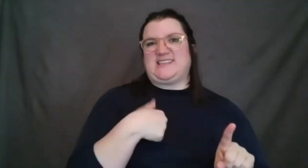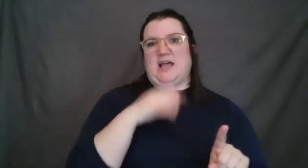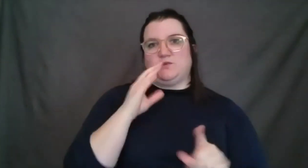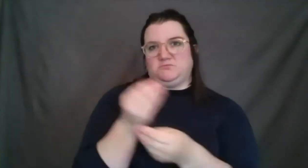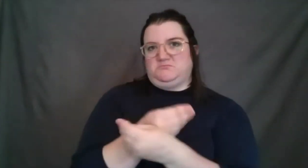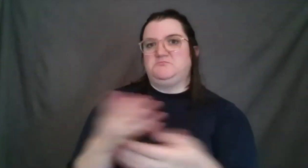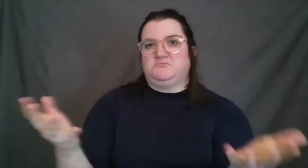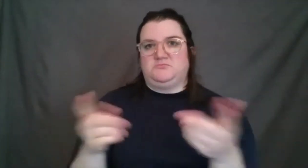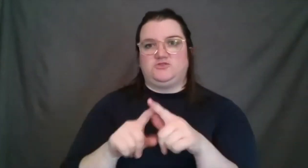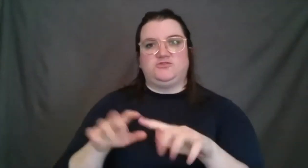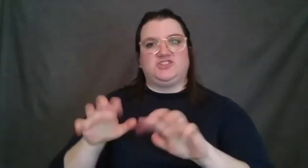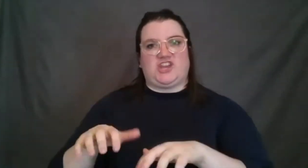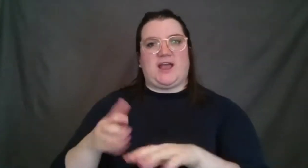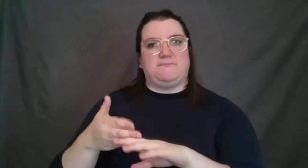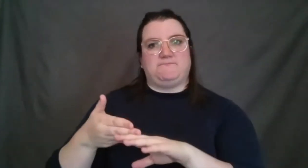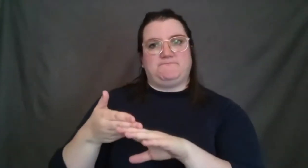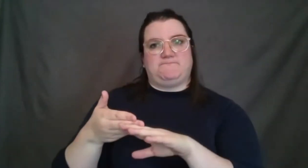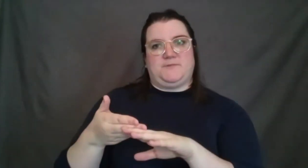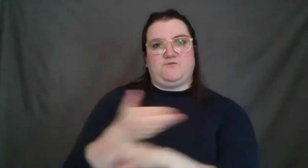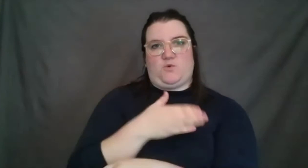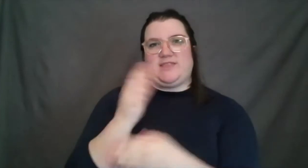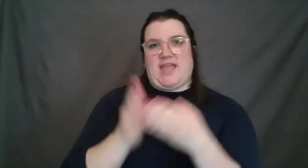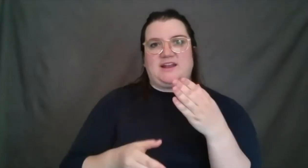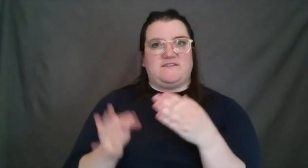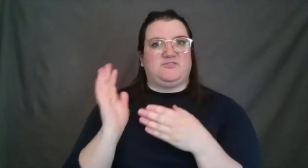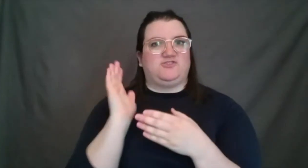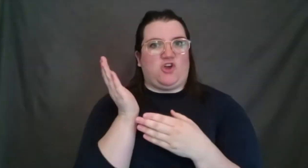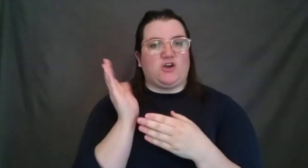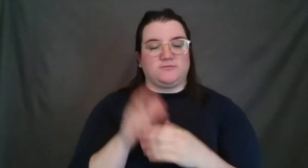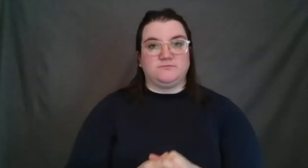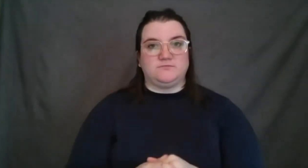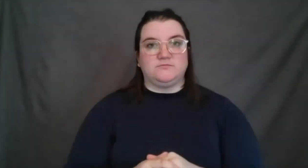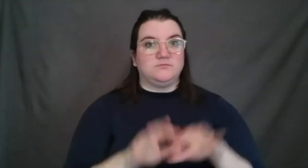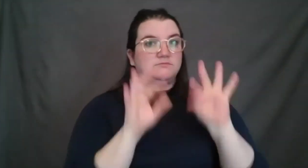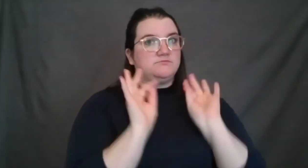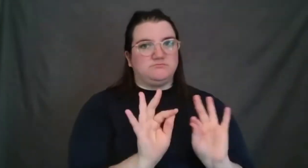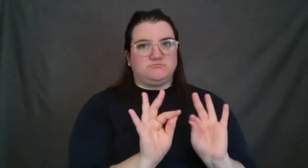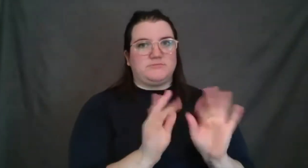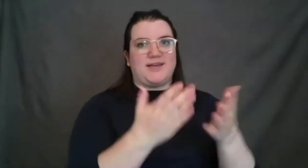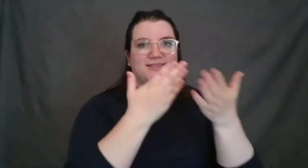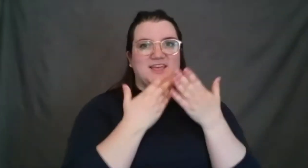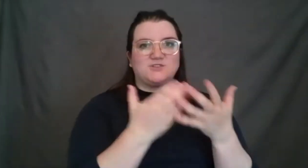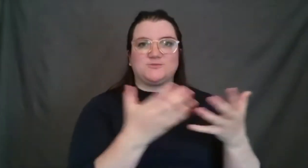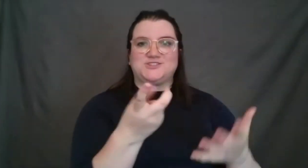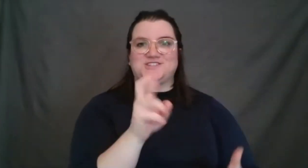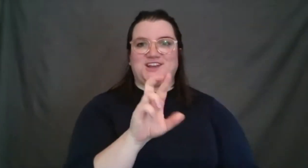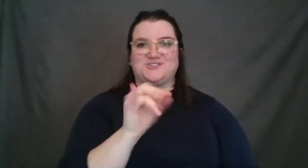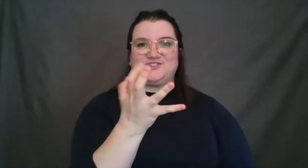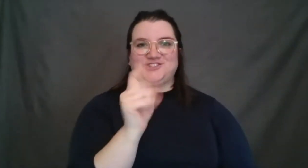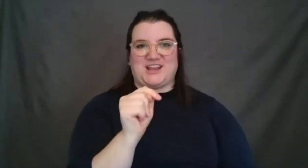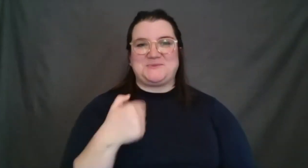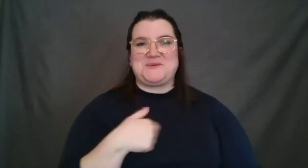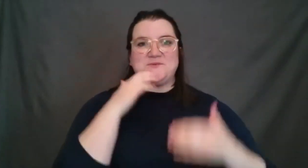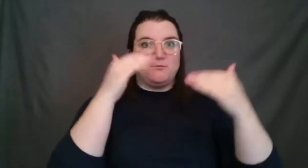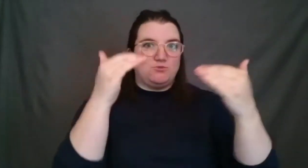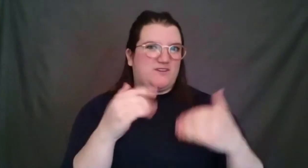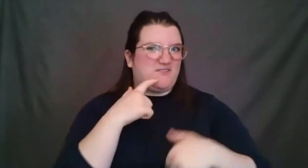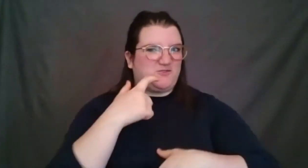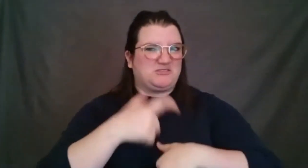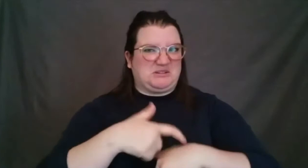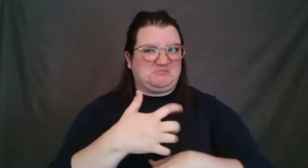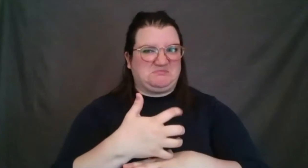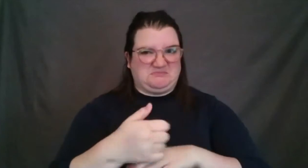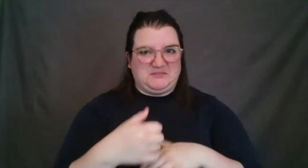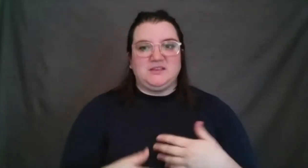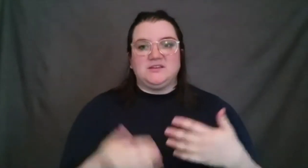within the chat before the end of this talk, hopefully. Okay, fantastic. Thank you so much, Dr. Jent. We're gonna move on for the sake of time. Appreciate